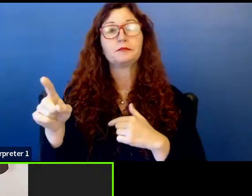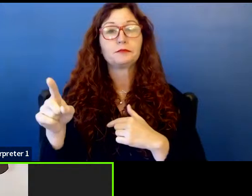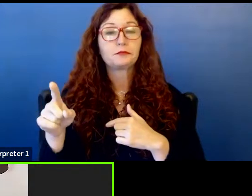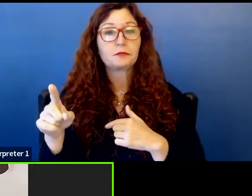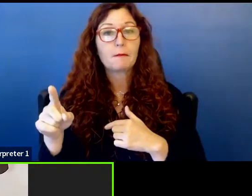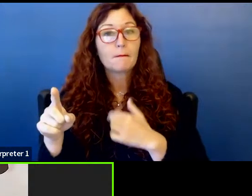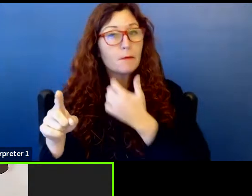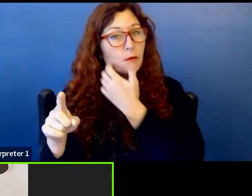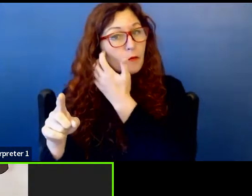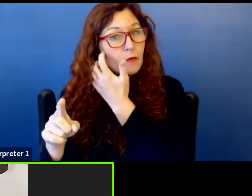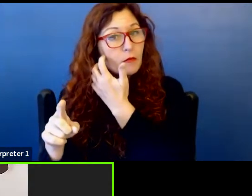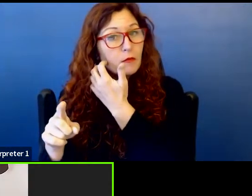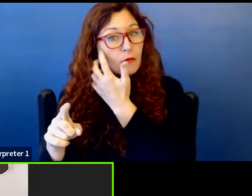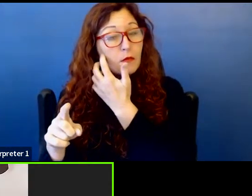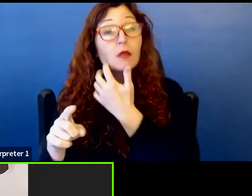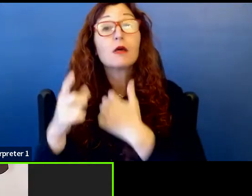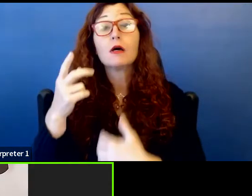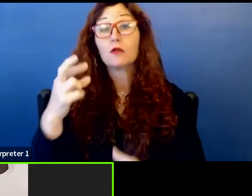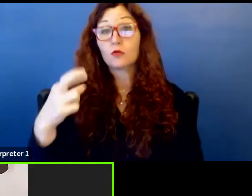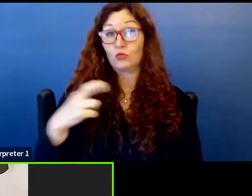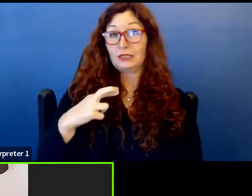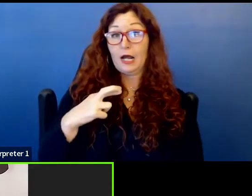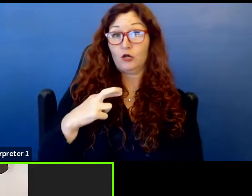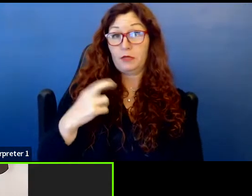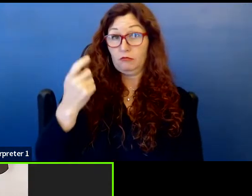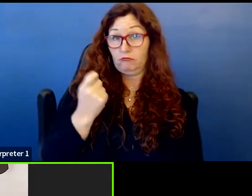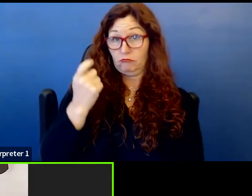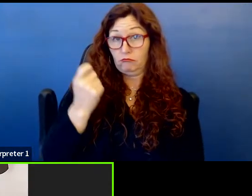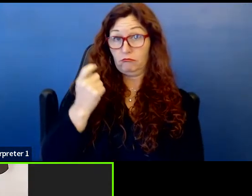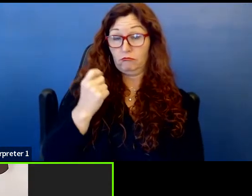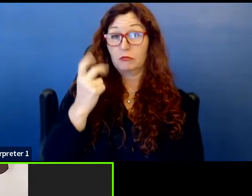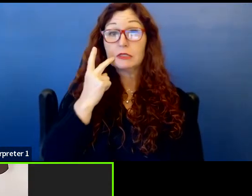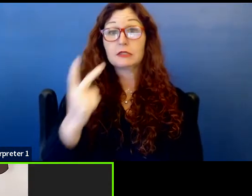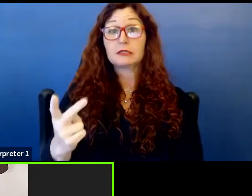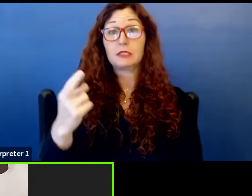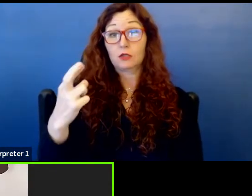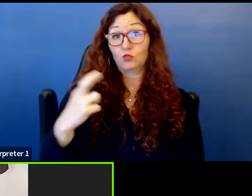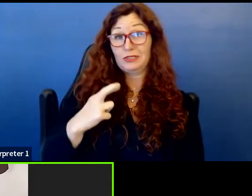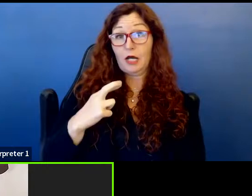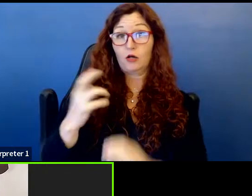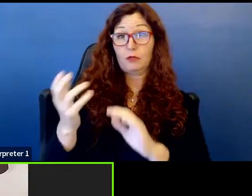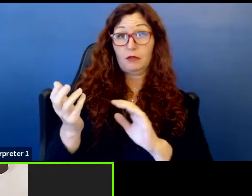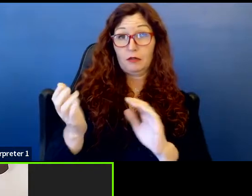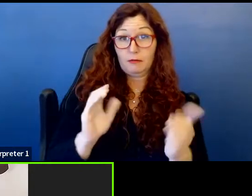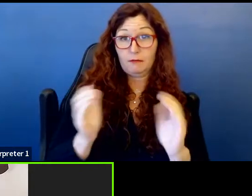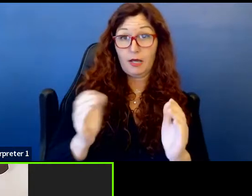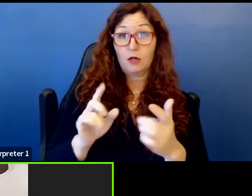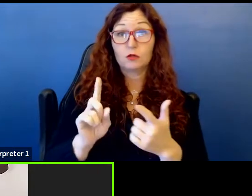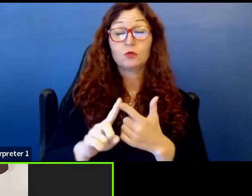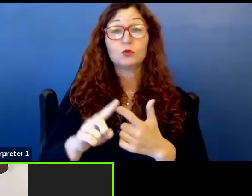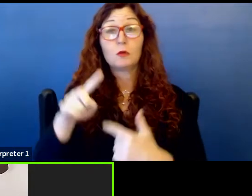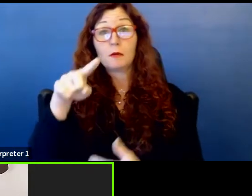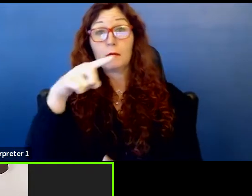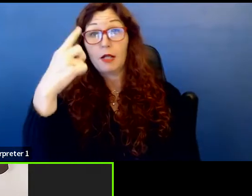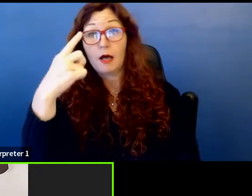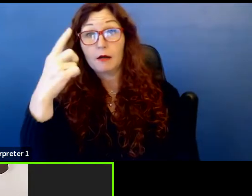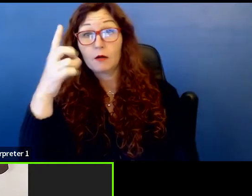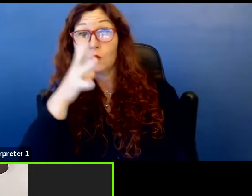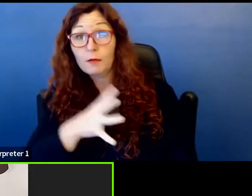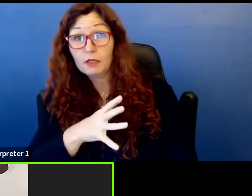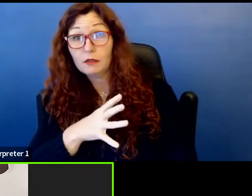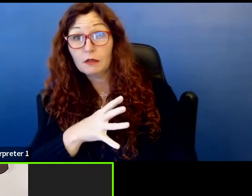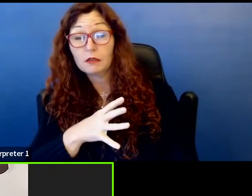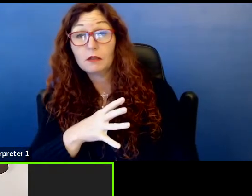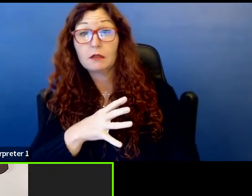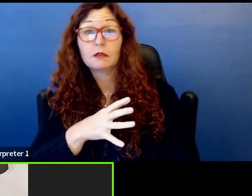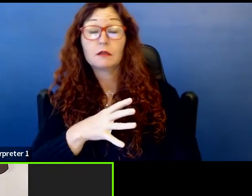here you look at the pension credits for women black women and white men and women against white black women against white women